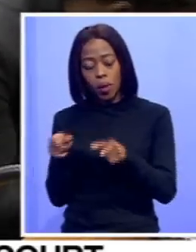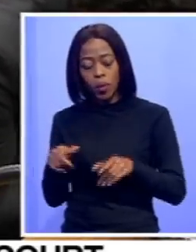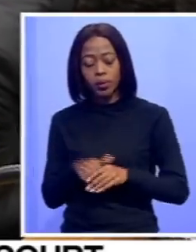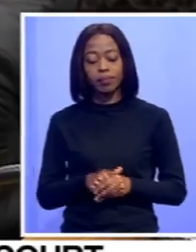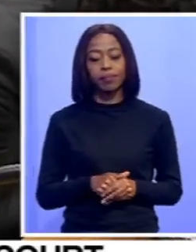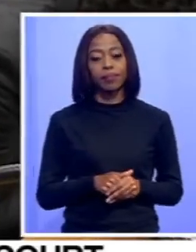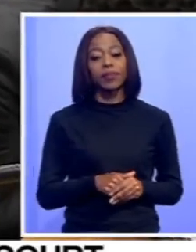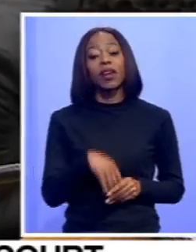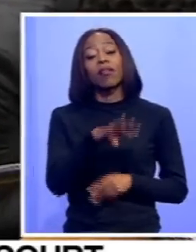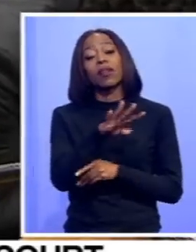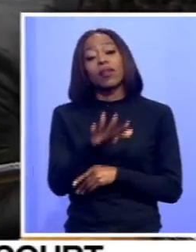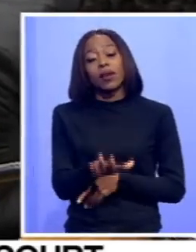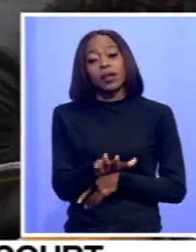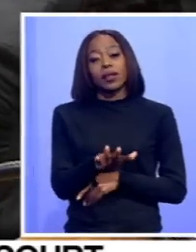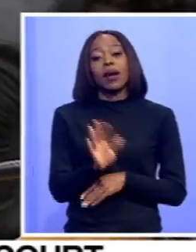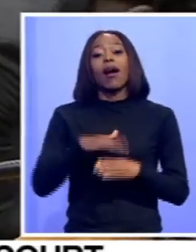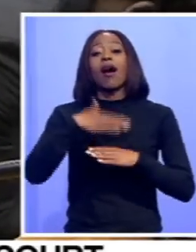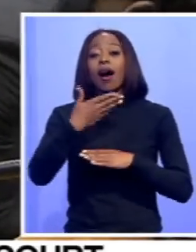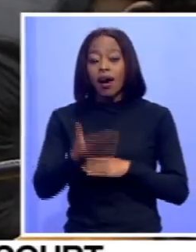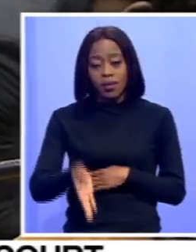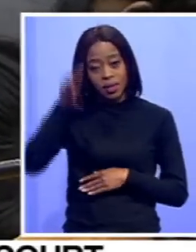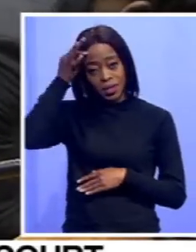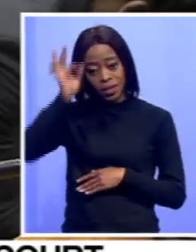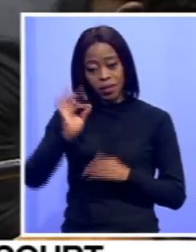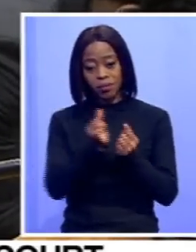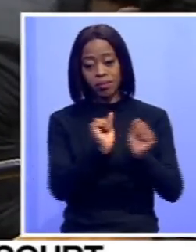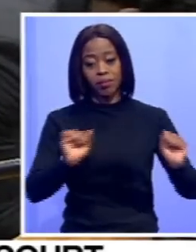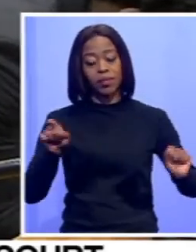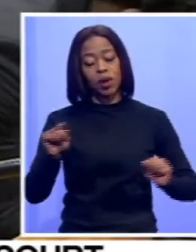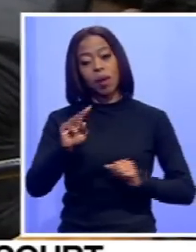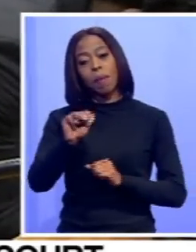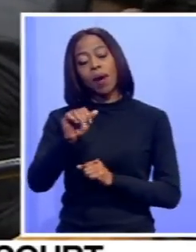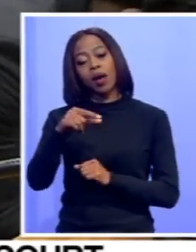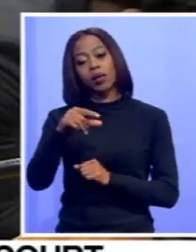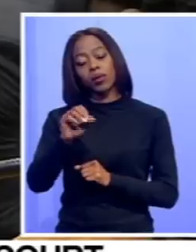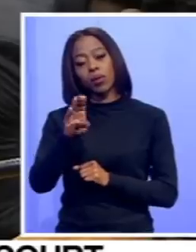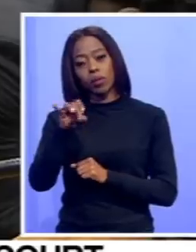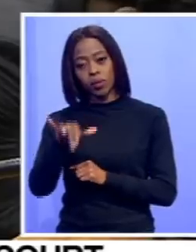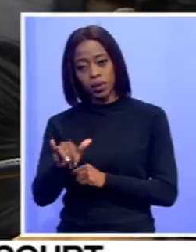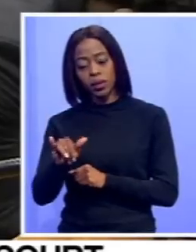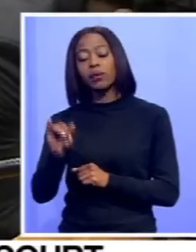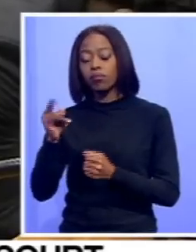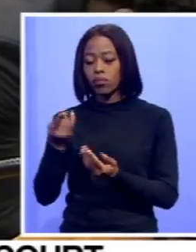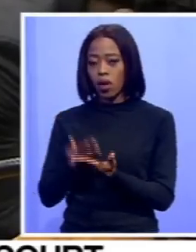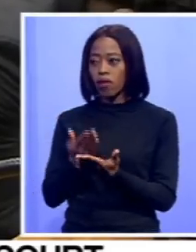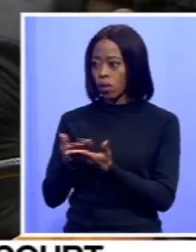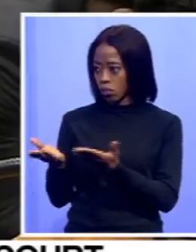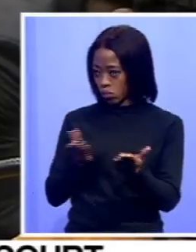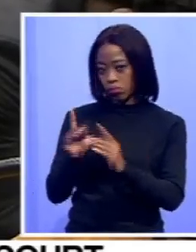45. Thereafter, the state released Sergeant Makobi as a state witness and made her available to the